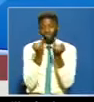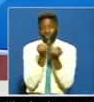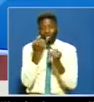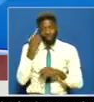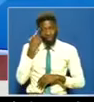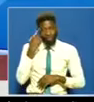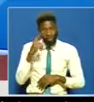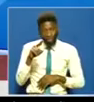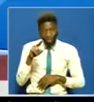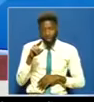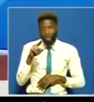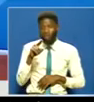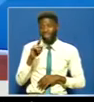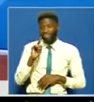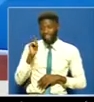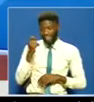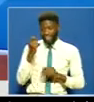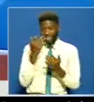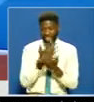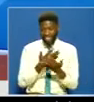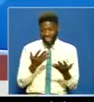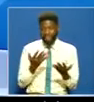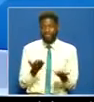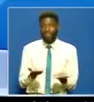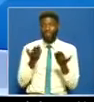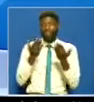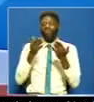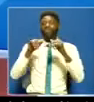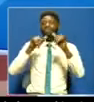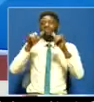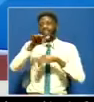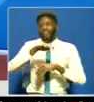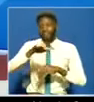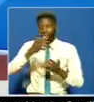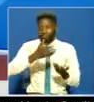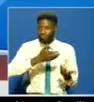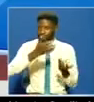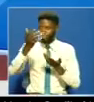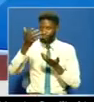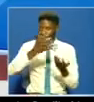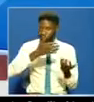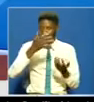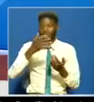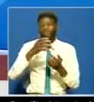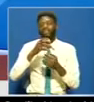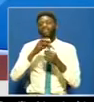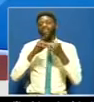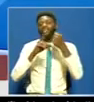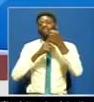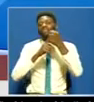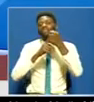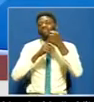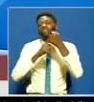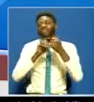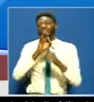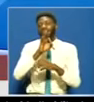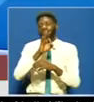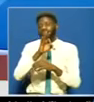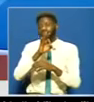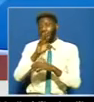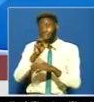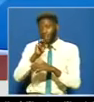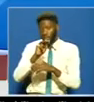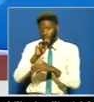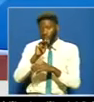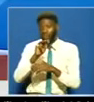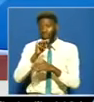Kenya ugenini imeanza kusafirisha bidhaa za thamani ya shilingi milioni 63 hadi Dubai kama sehemu ya maandalizi ya maonyesho